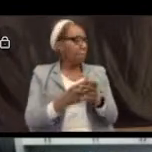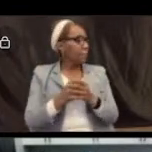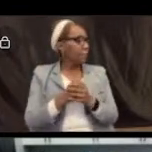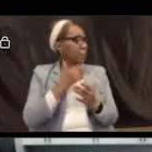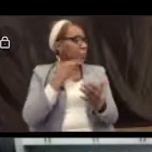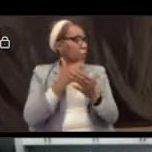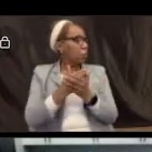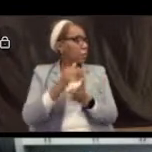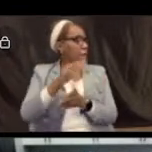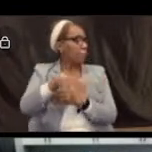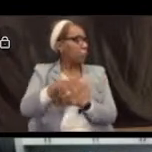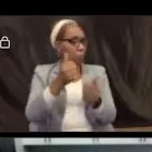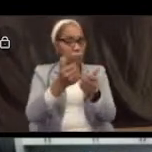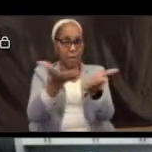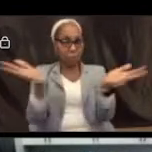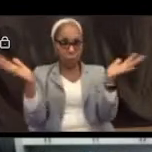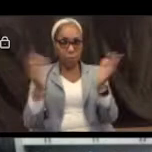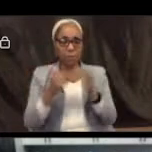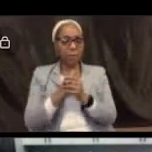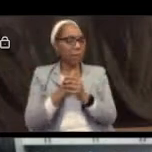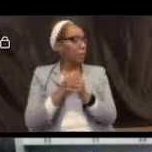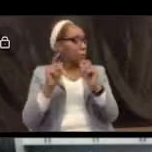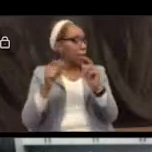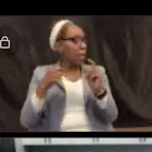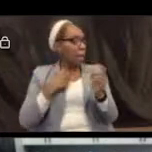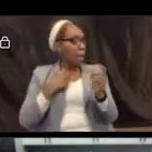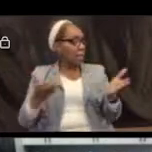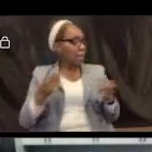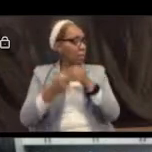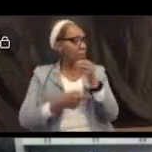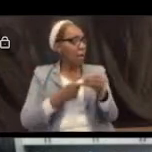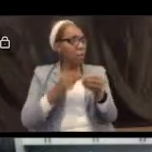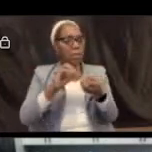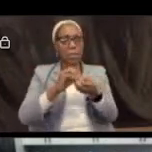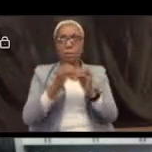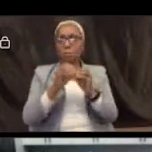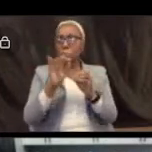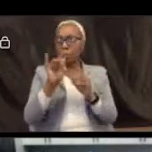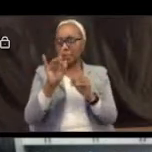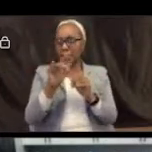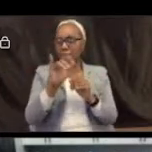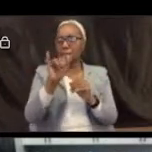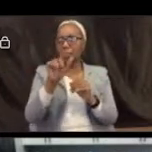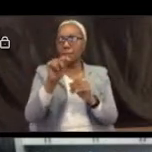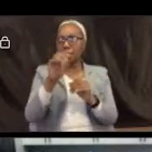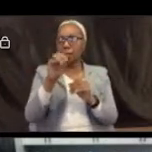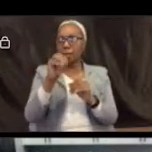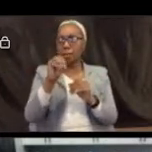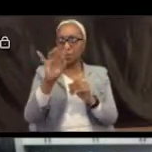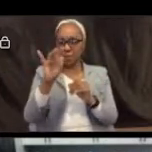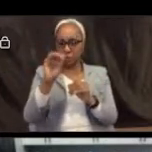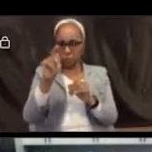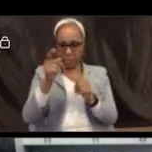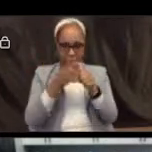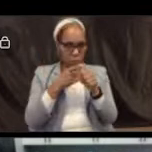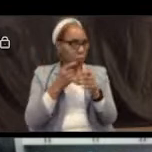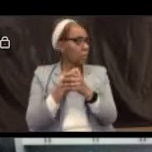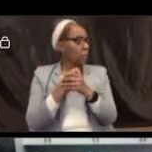Good afternoon, everyone. I'm here about item 18. First, I